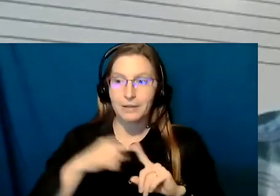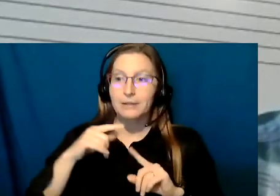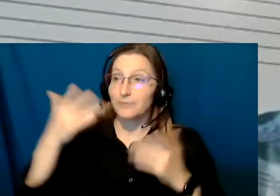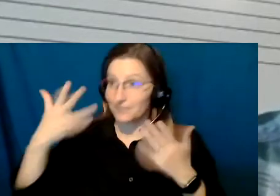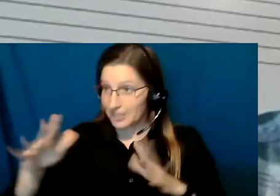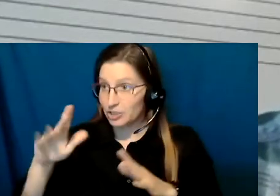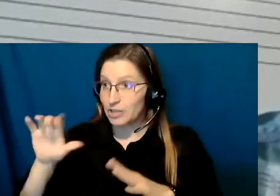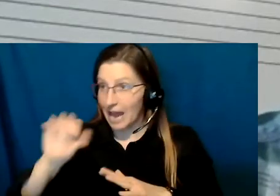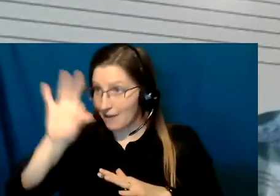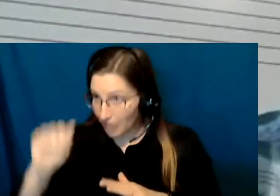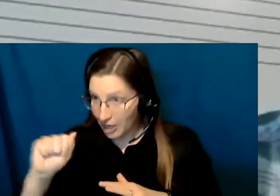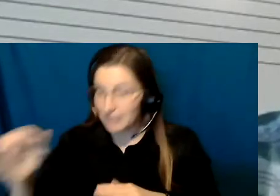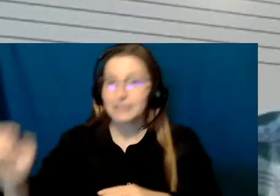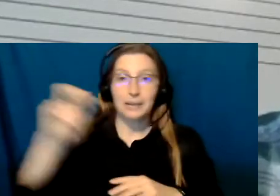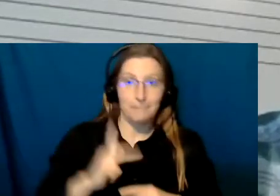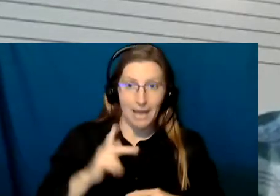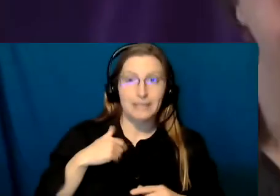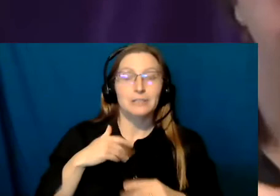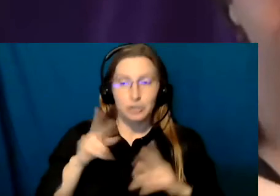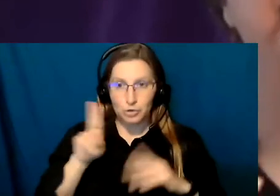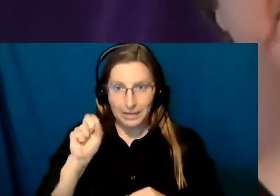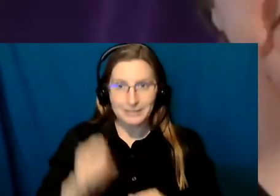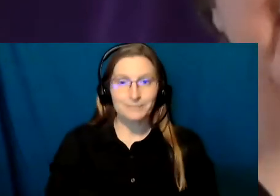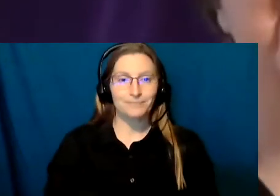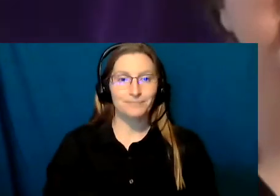States after living in Kenya. So